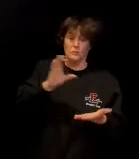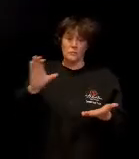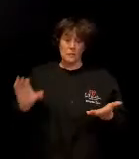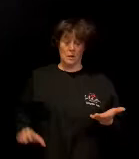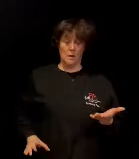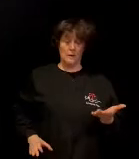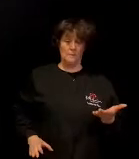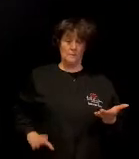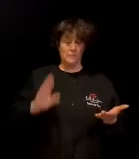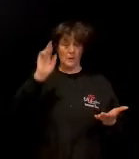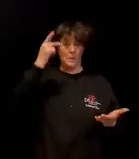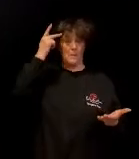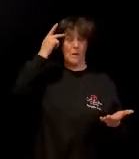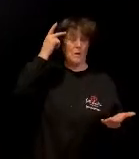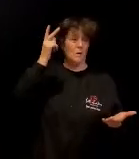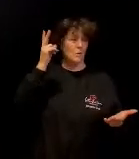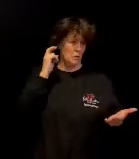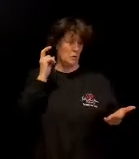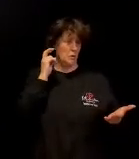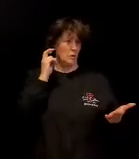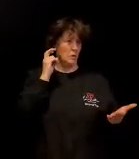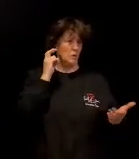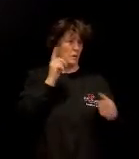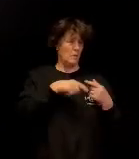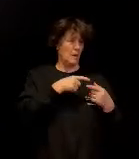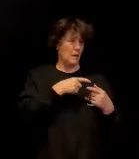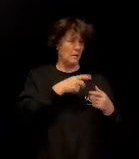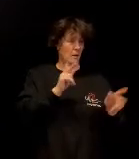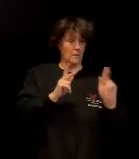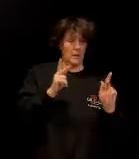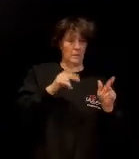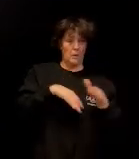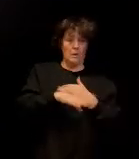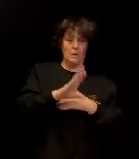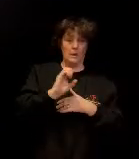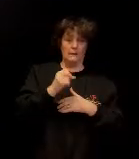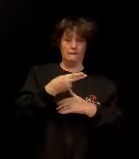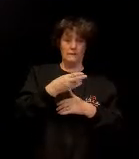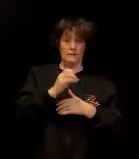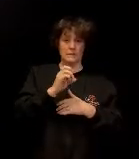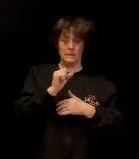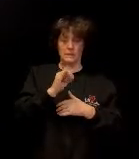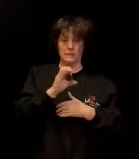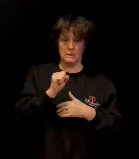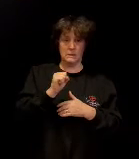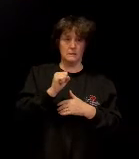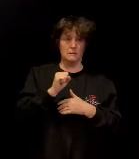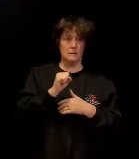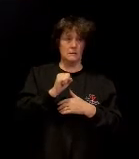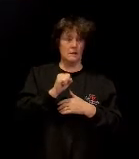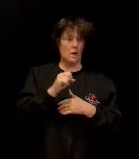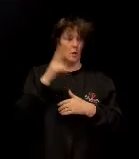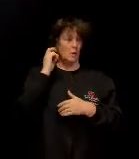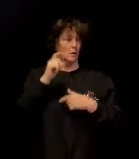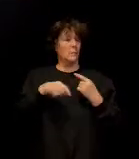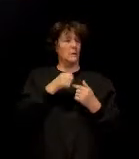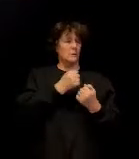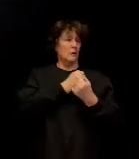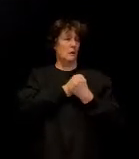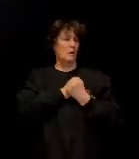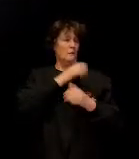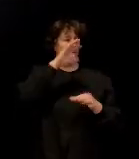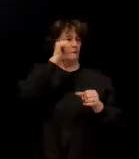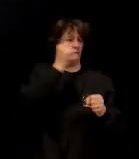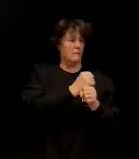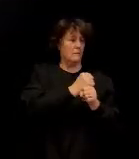The Apostle Paul had heard of their faith there in Ephesus. He heard of their love and their faith, and he continues